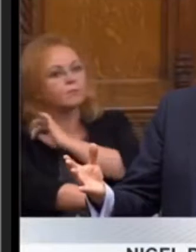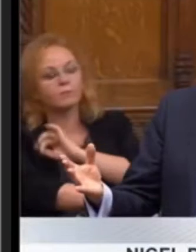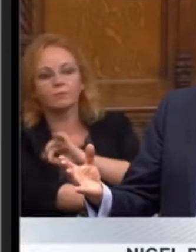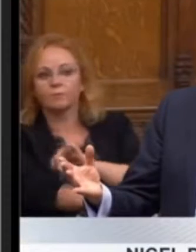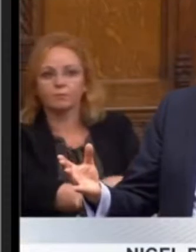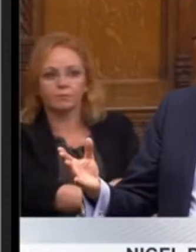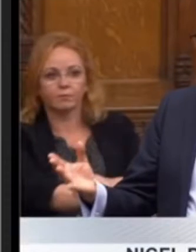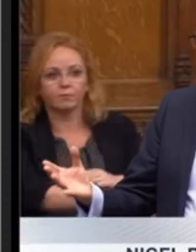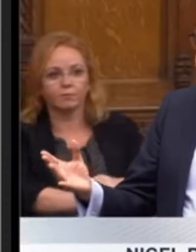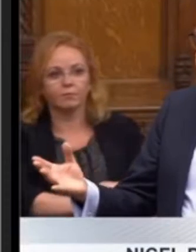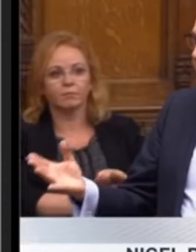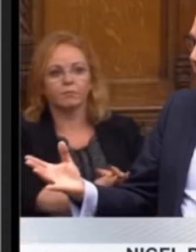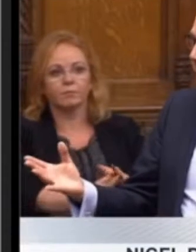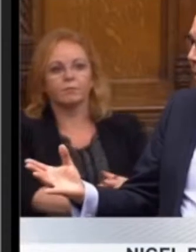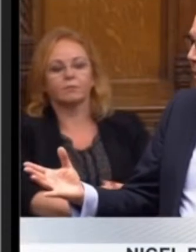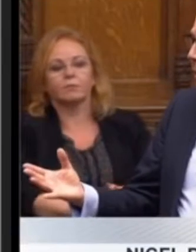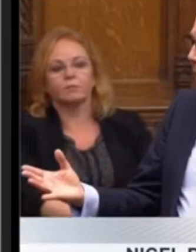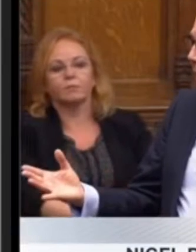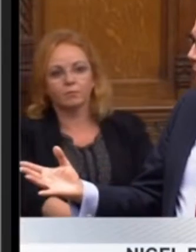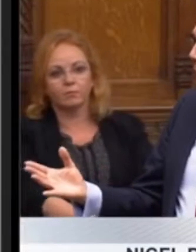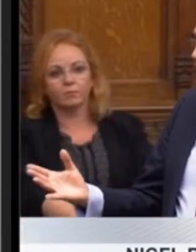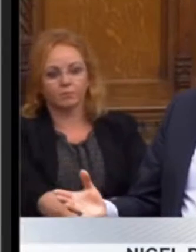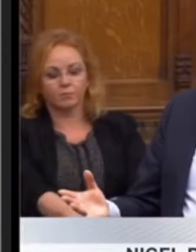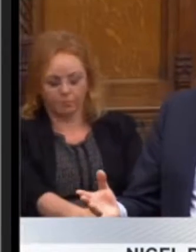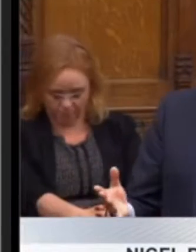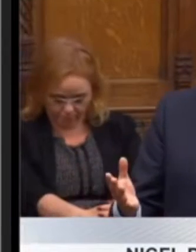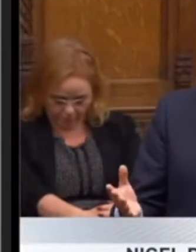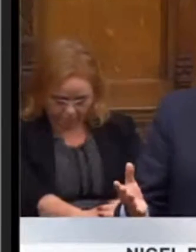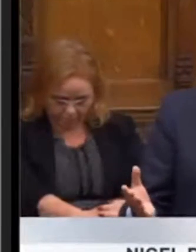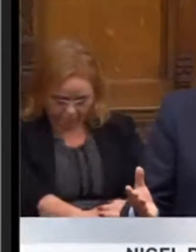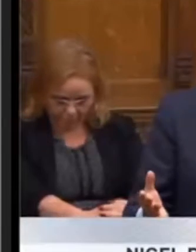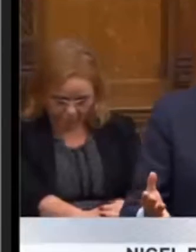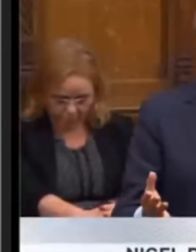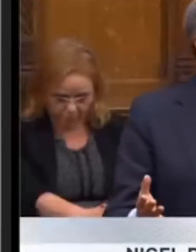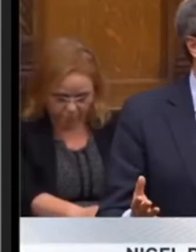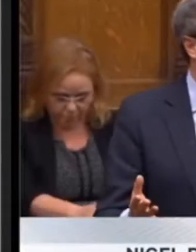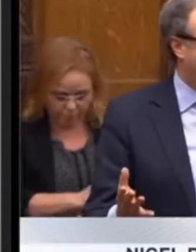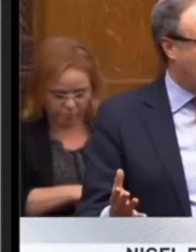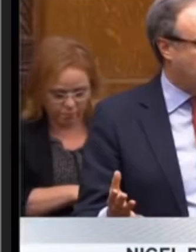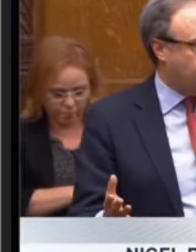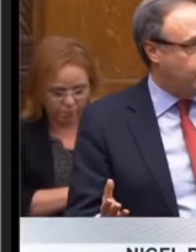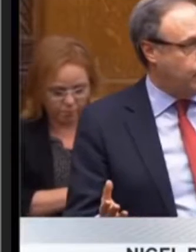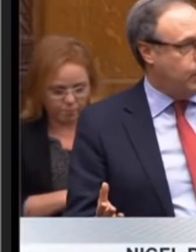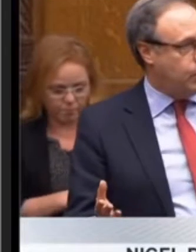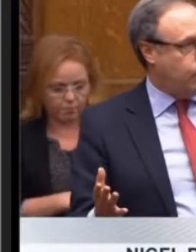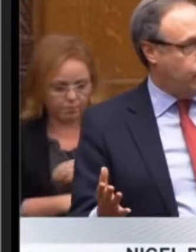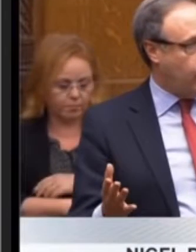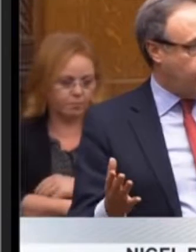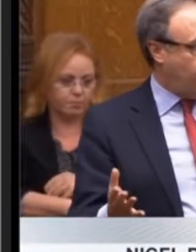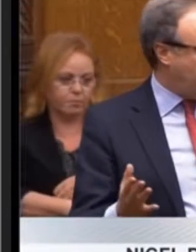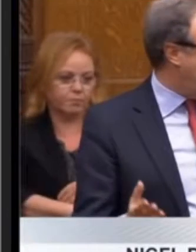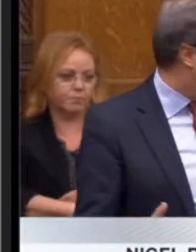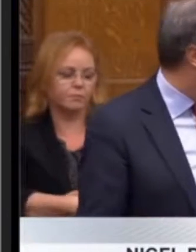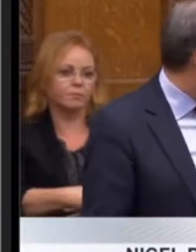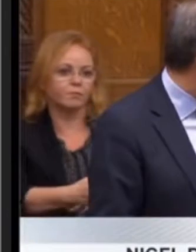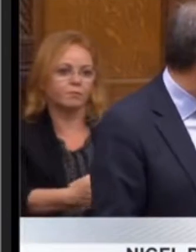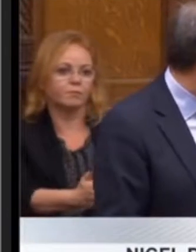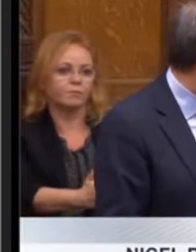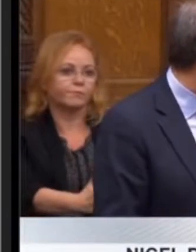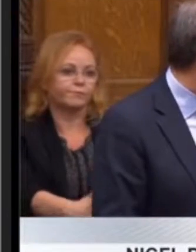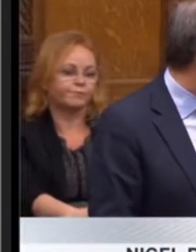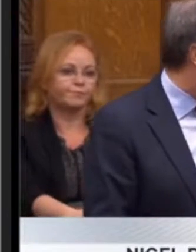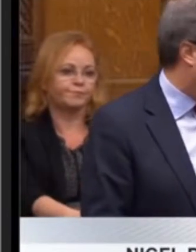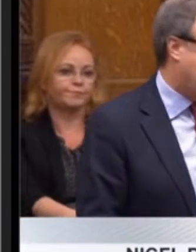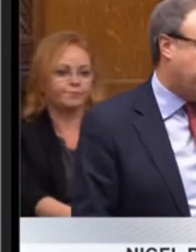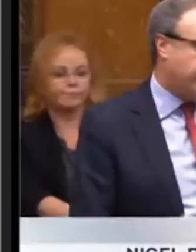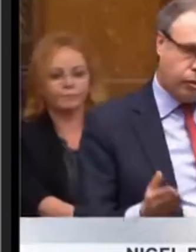to say things to the press and media. He came here as a member of the Cabinet and told us some of the unvarnished truth